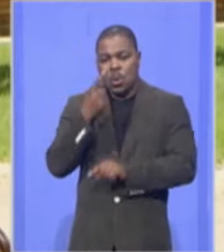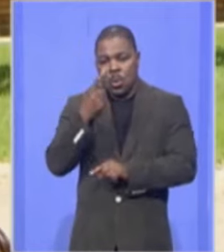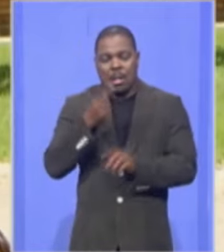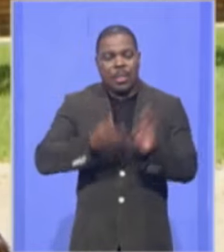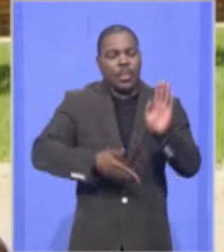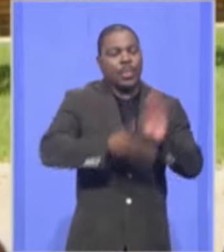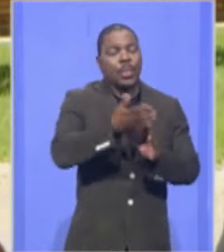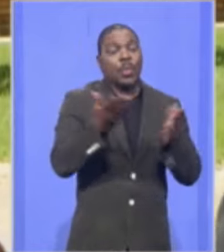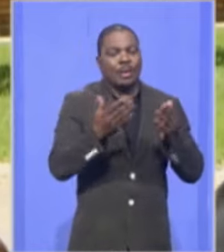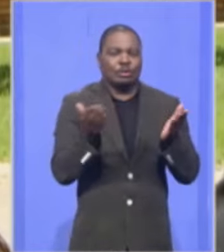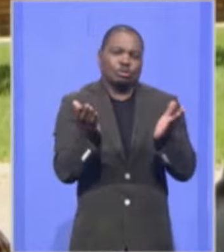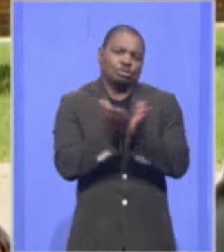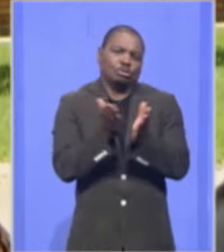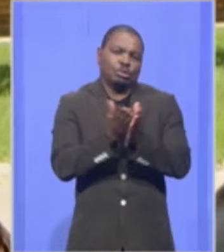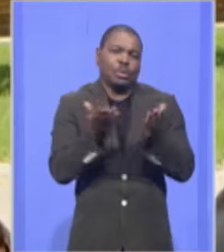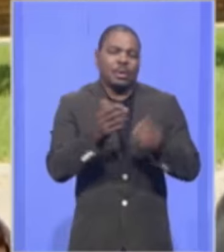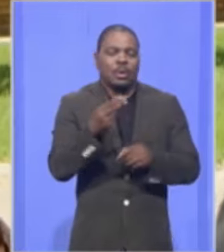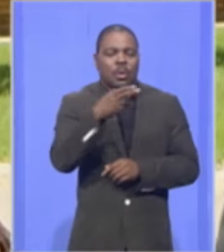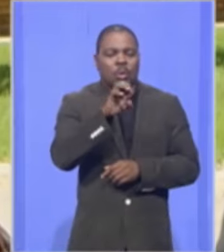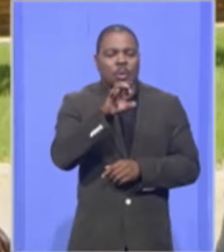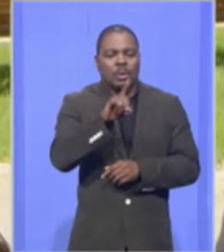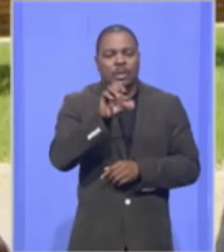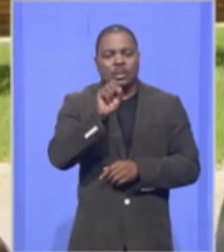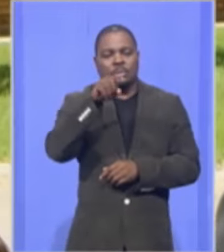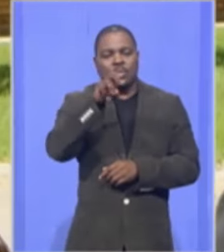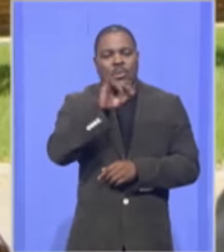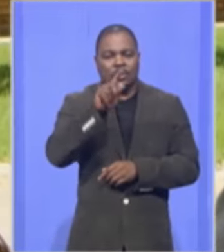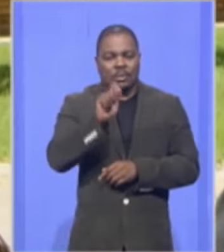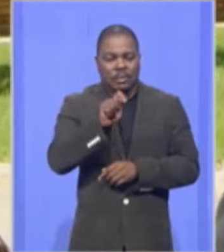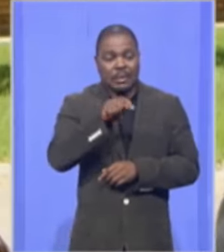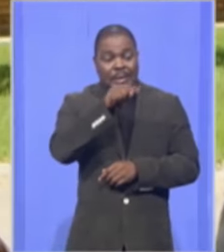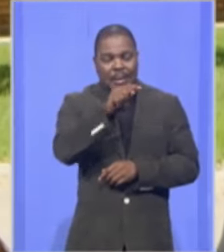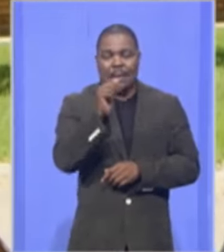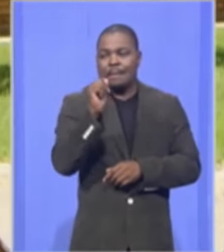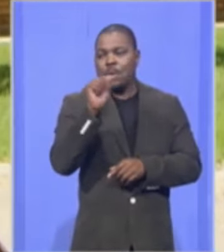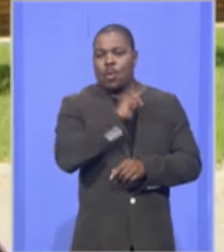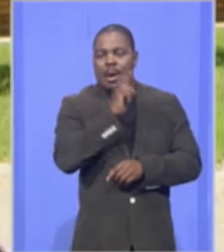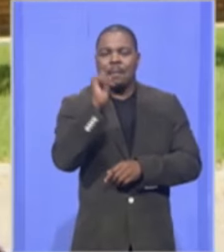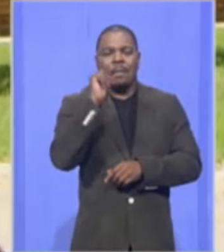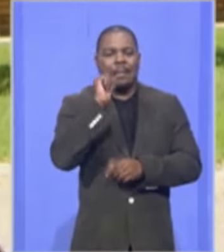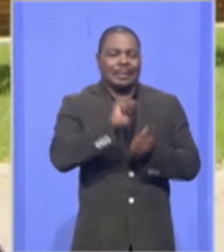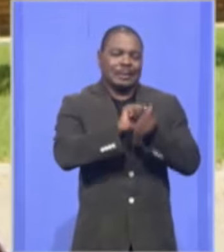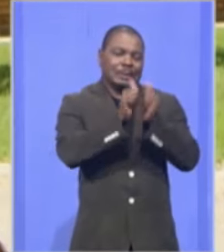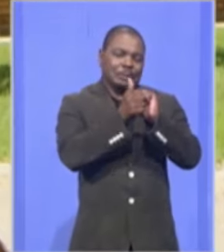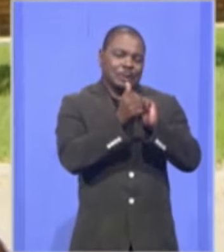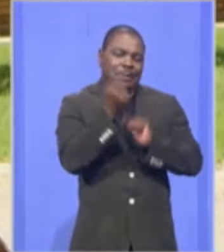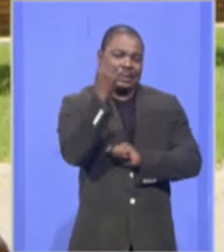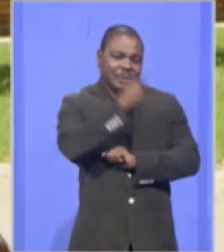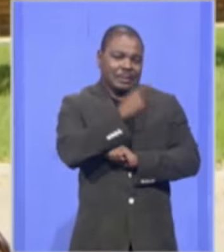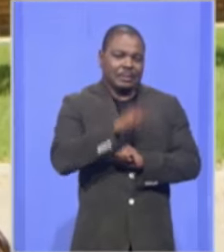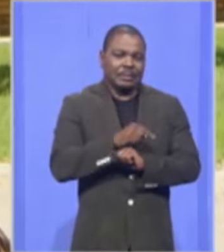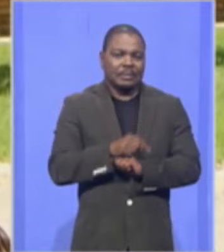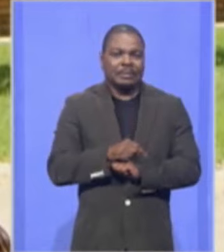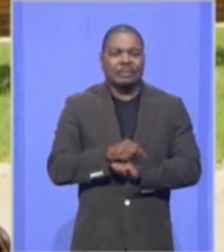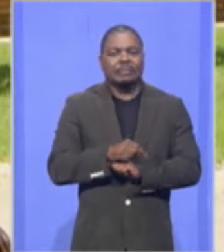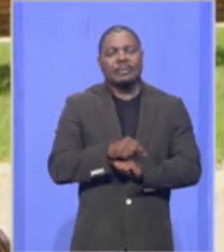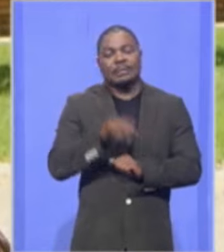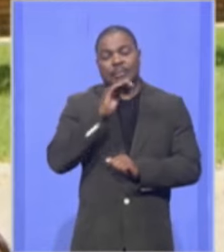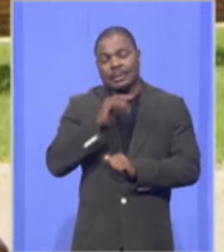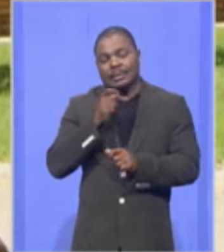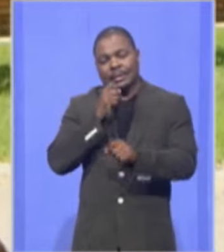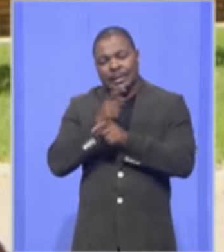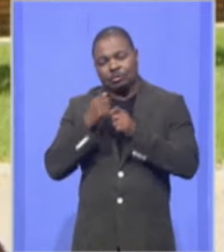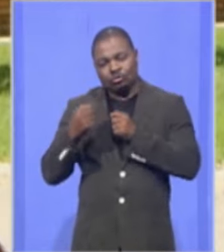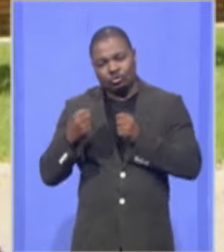school in Hoedspruit because it was a sports day yesterday. So the 9th includes the taxi driver and